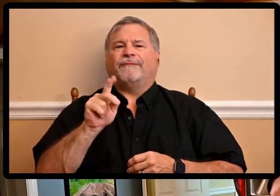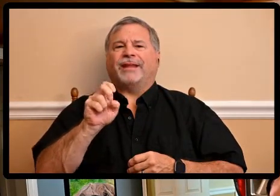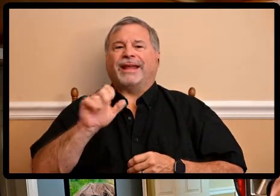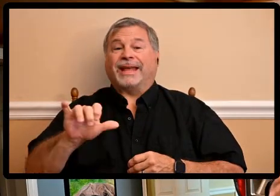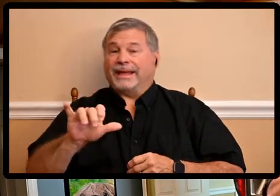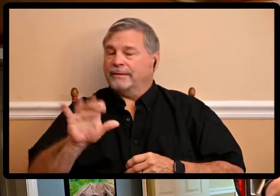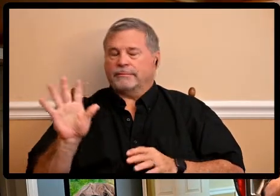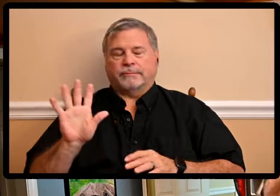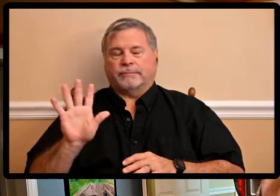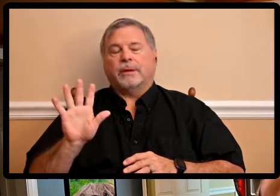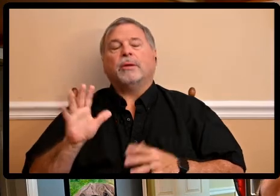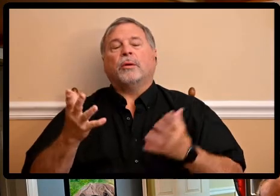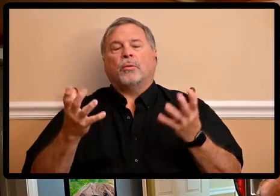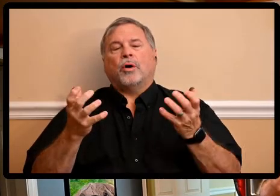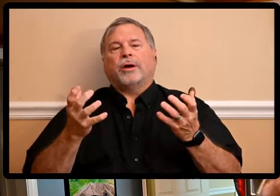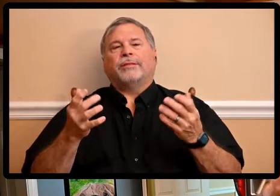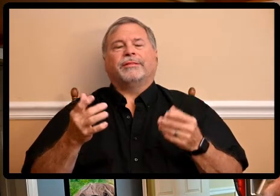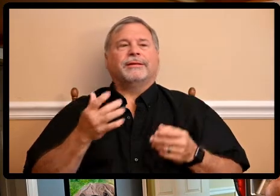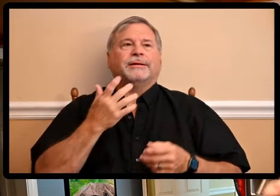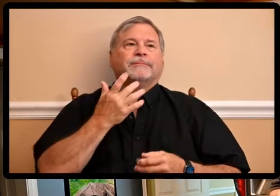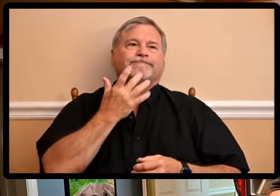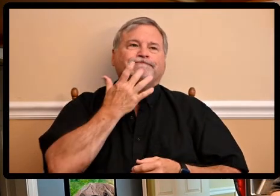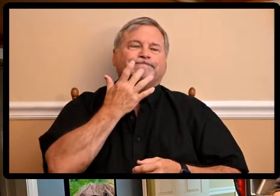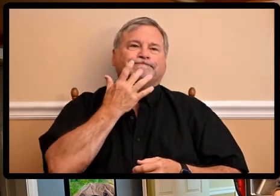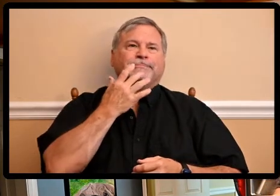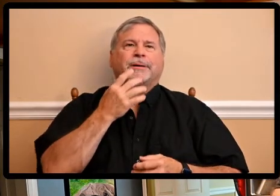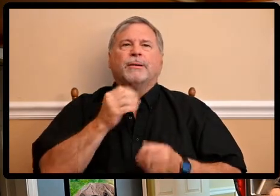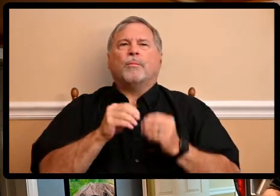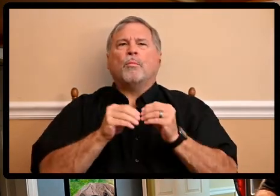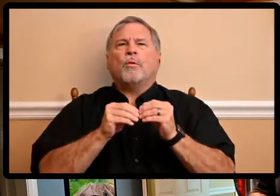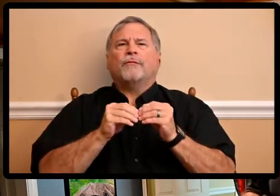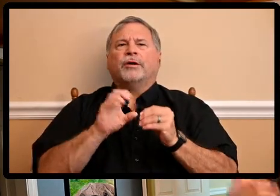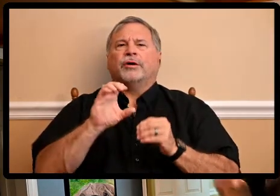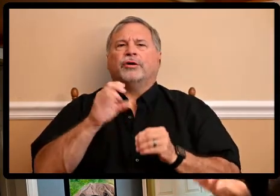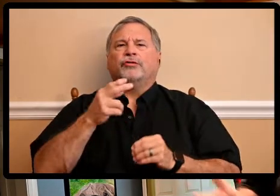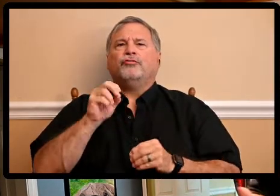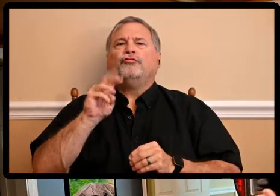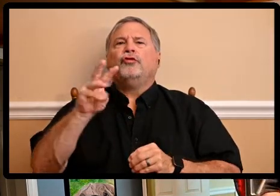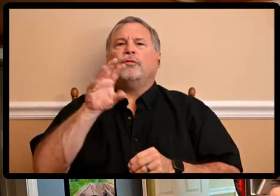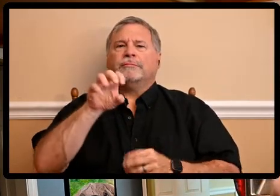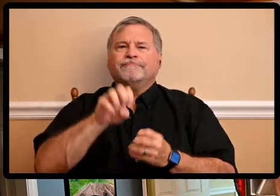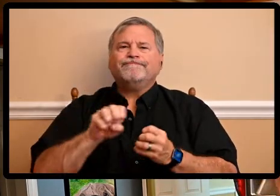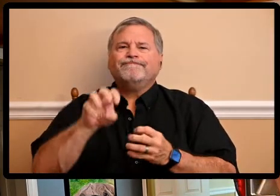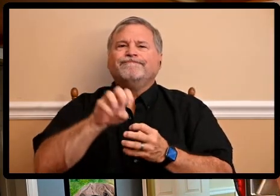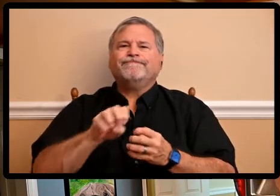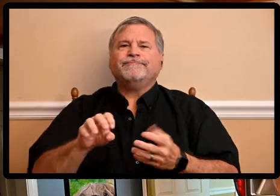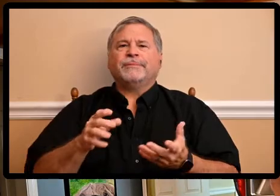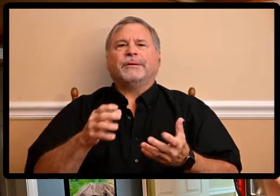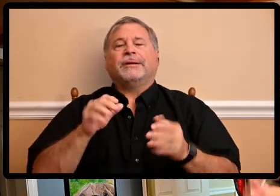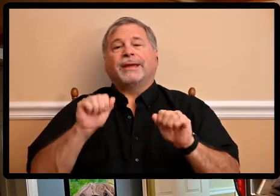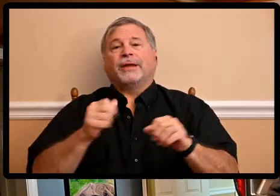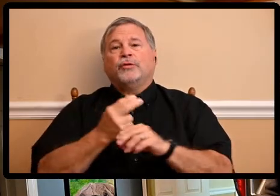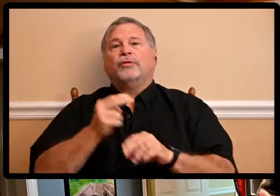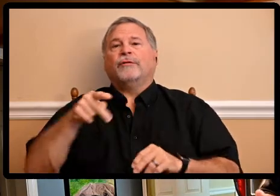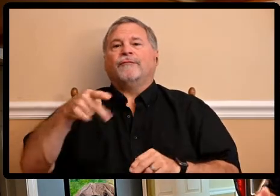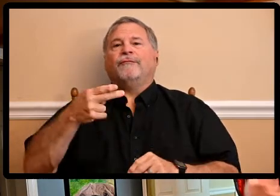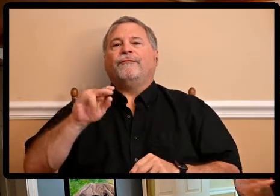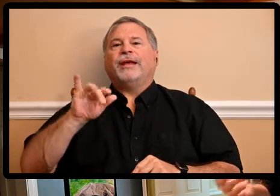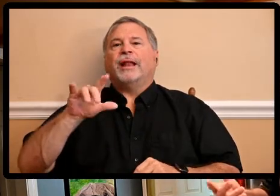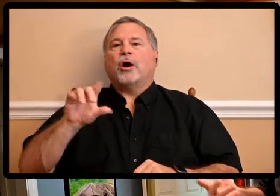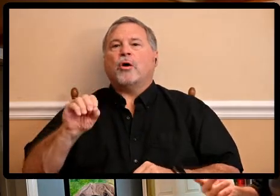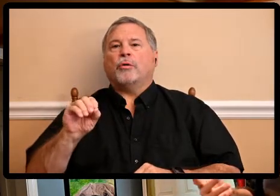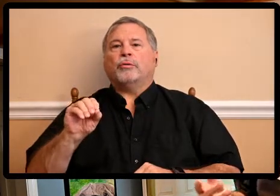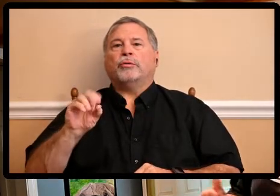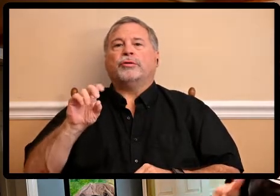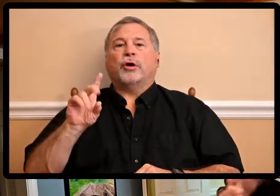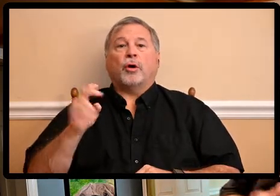the texture that has a little bit of a chew to it, okay? So, you could have used phyllo dough, you could have used regular pie dough,